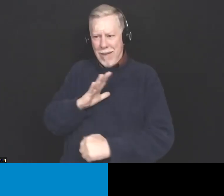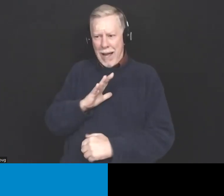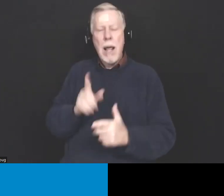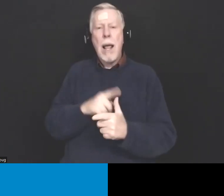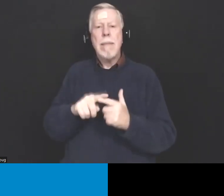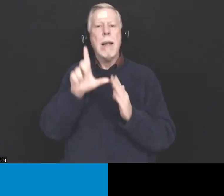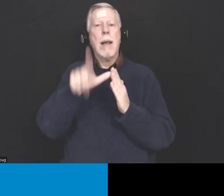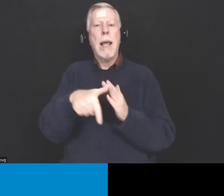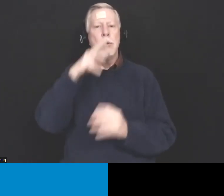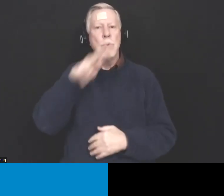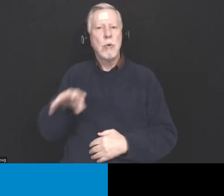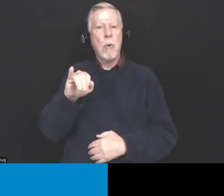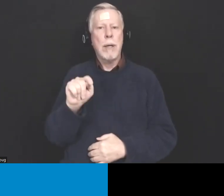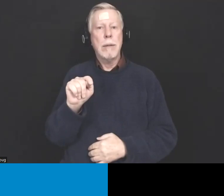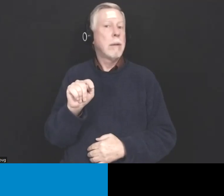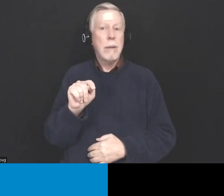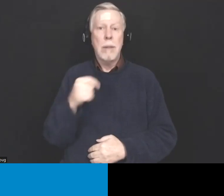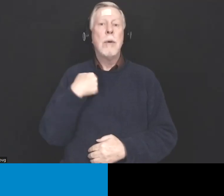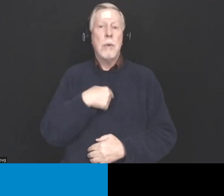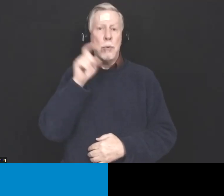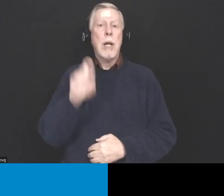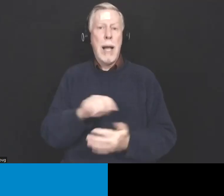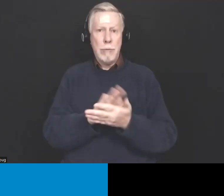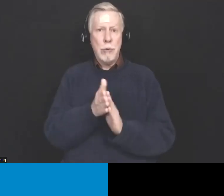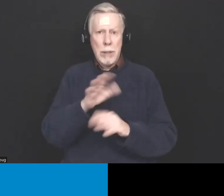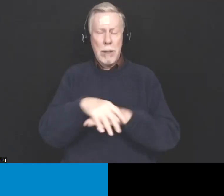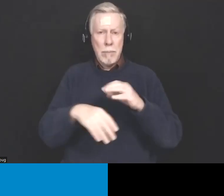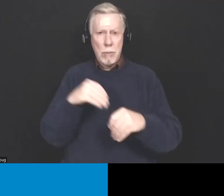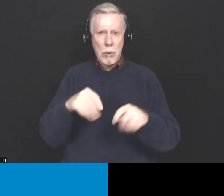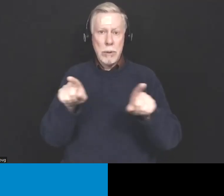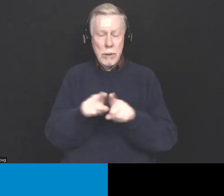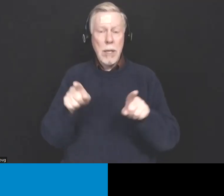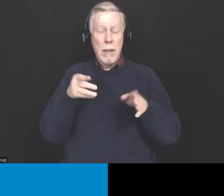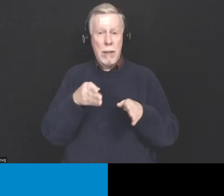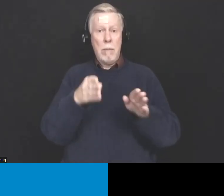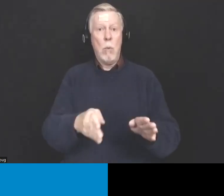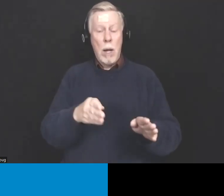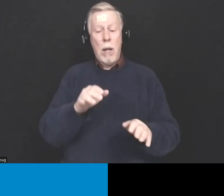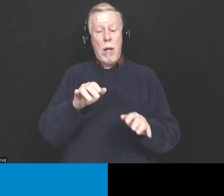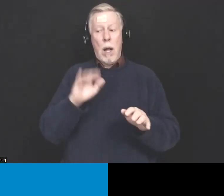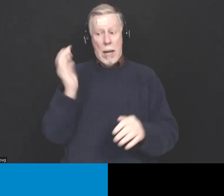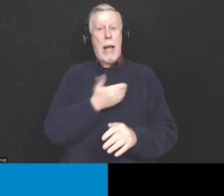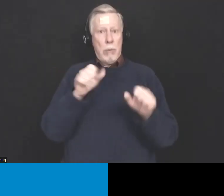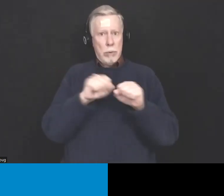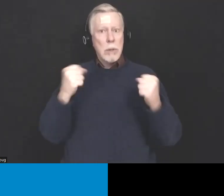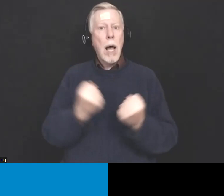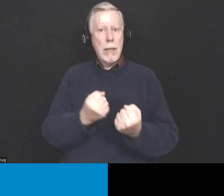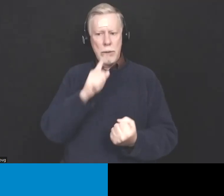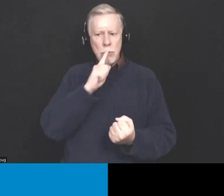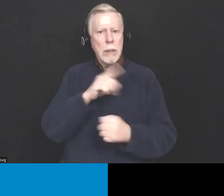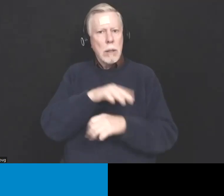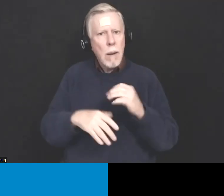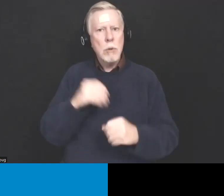do. We've got to get comfortable in the same way this society has been really comfortable in